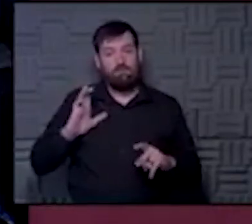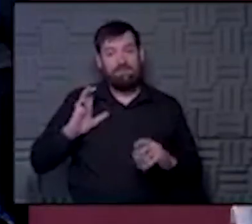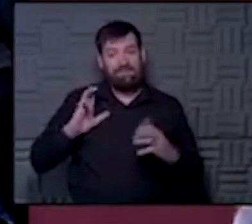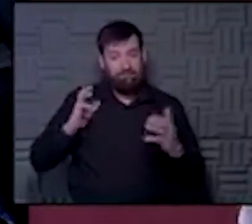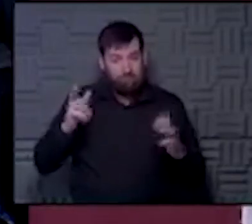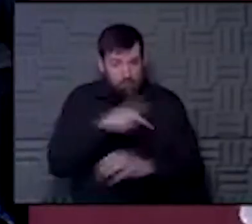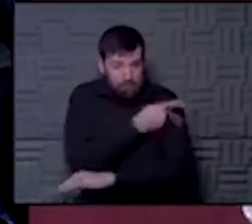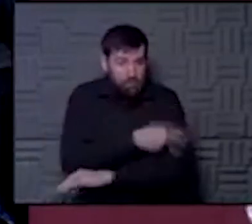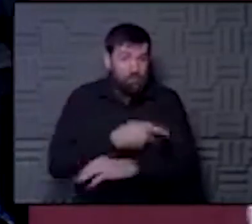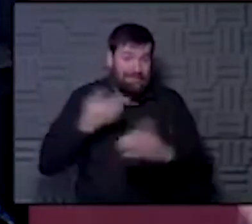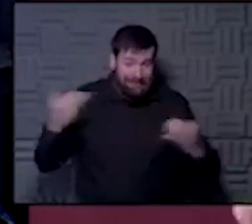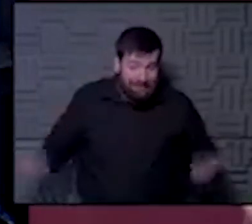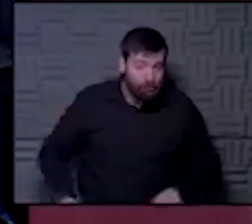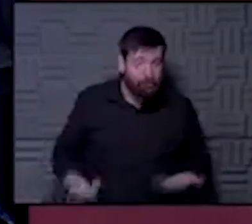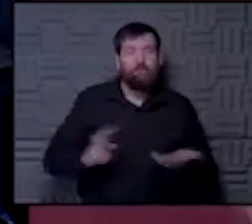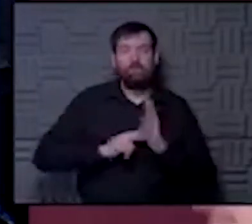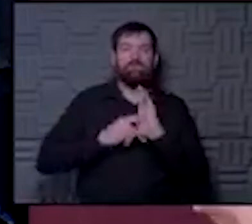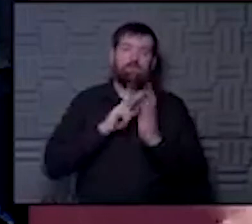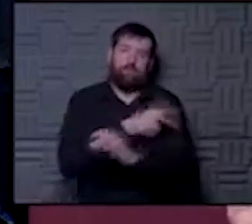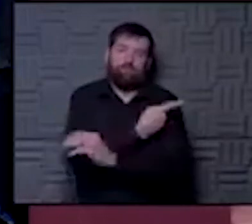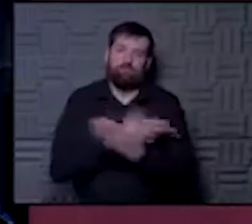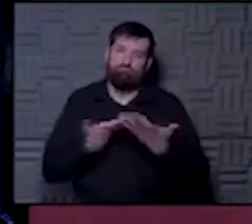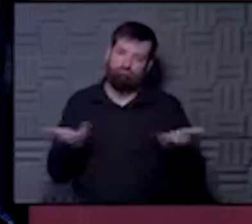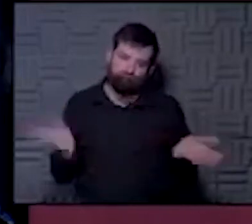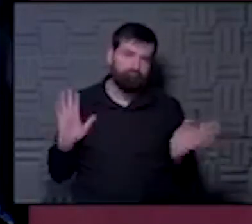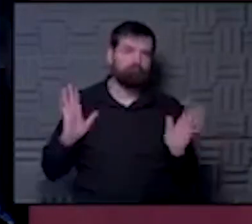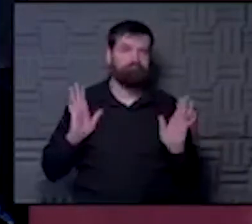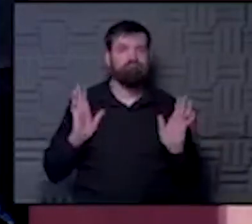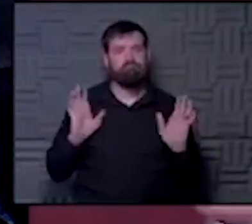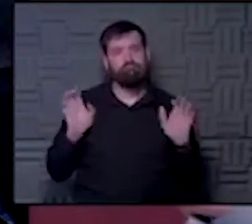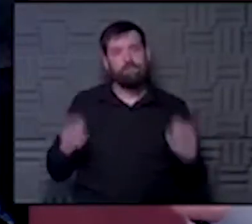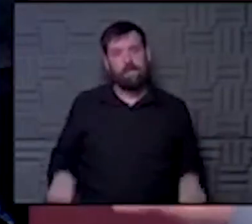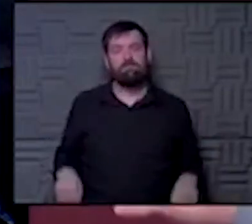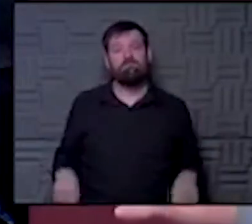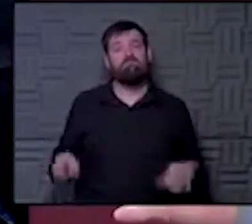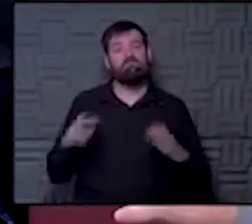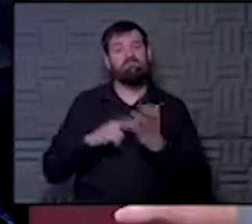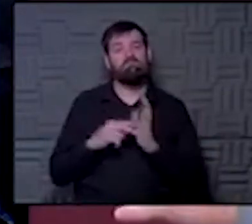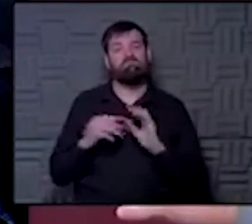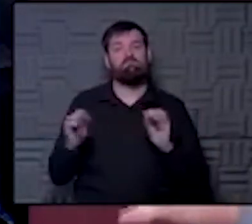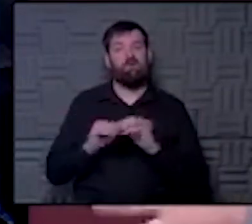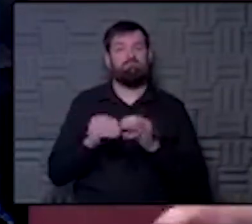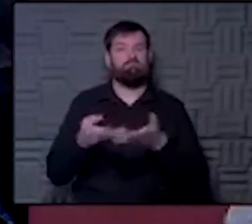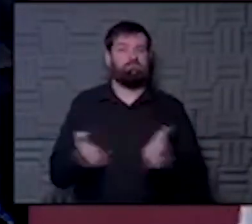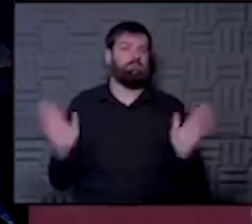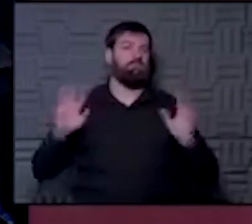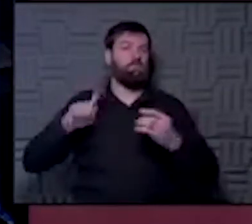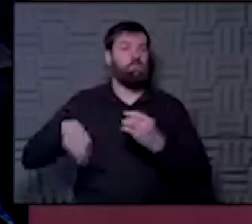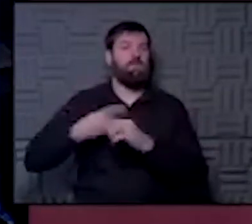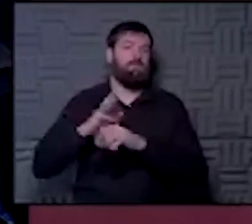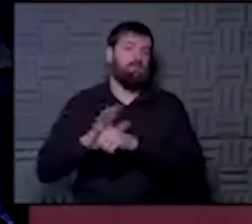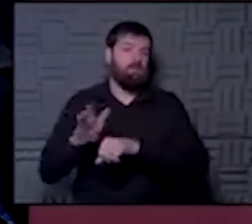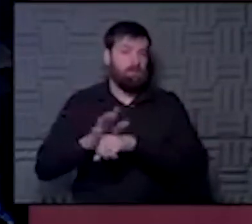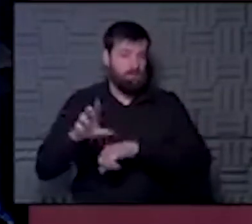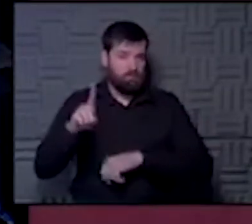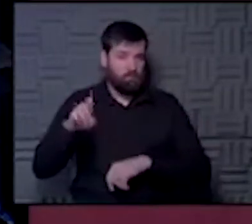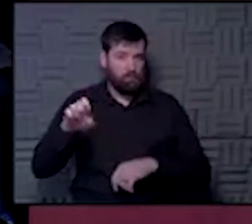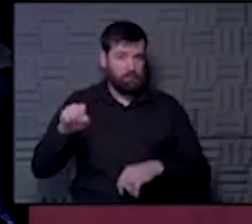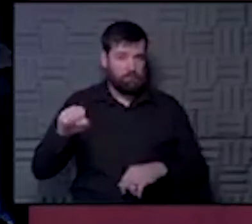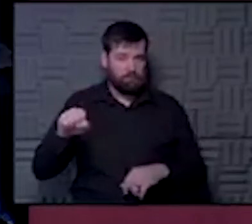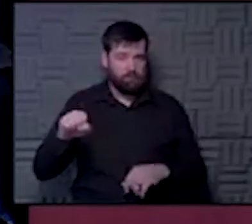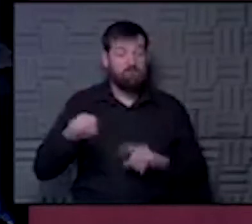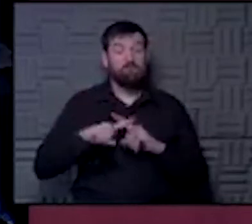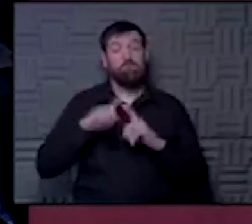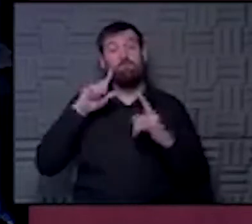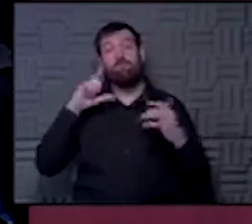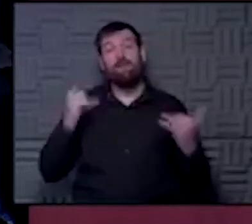system patients, you're a health system patient, so we can do this. Yeah. And again, we think that'll expand more generally as soon as we get enough doses in. But for